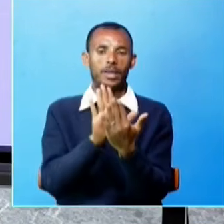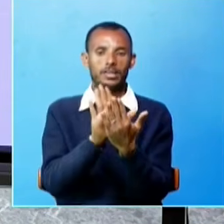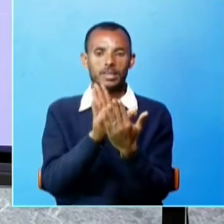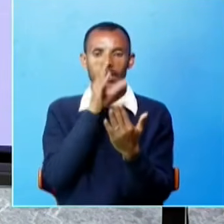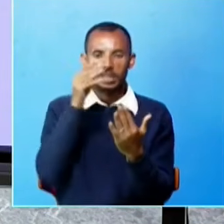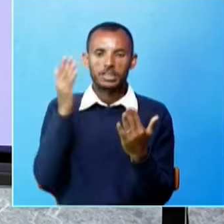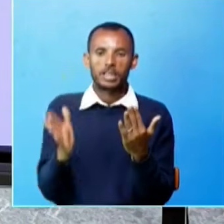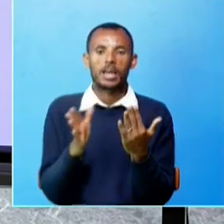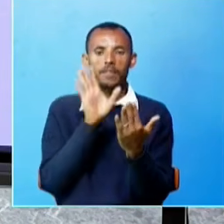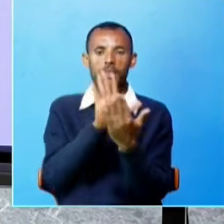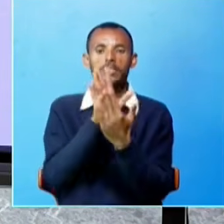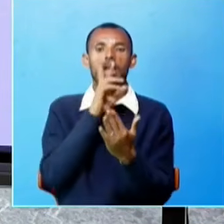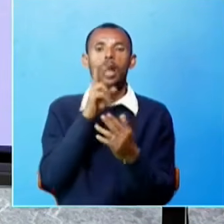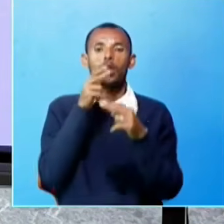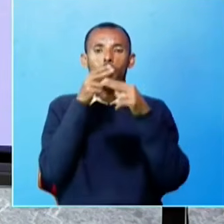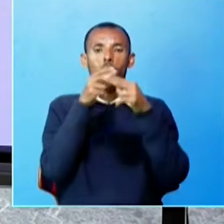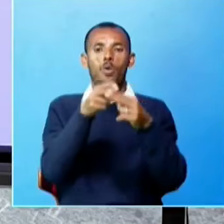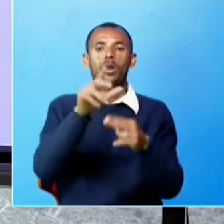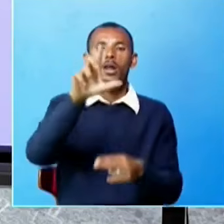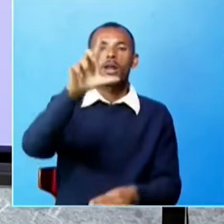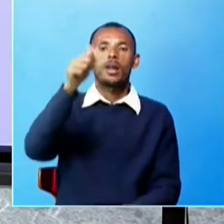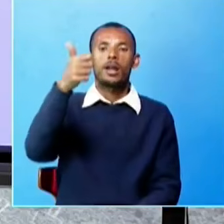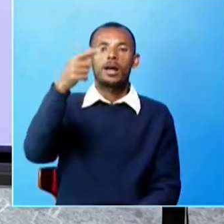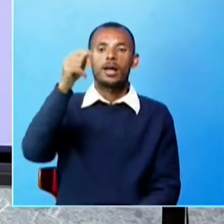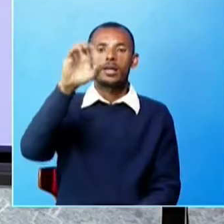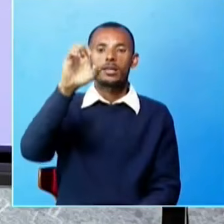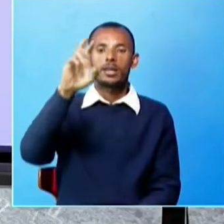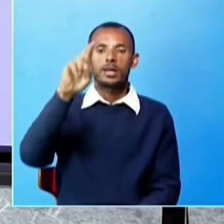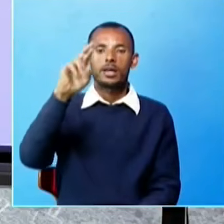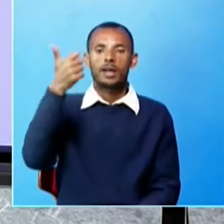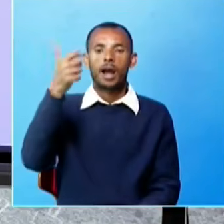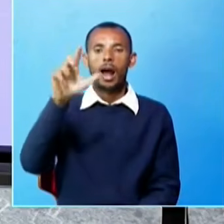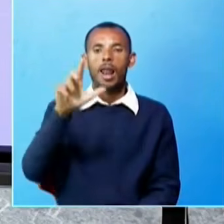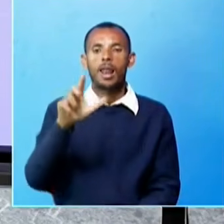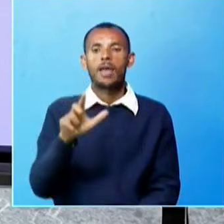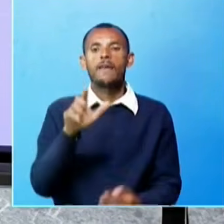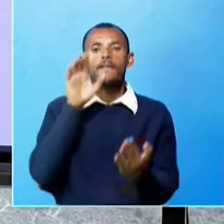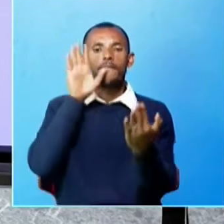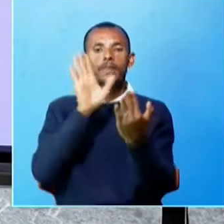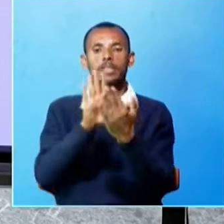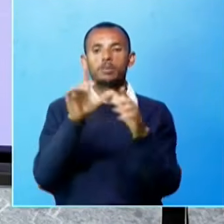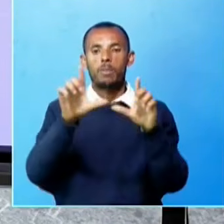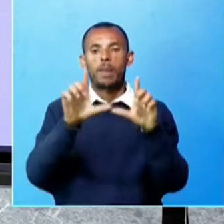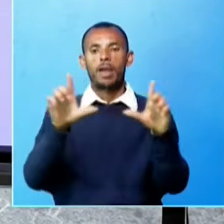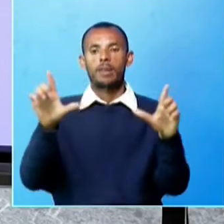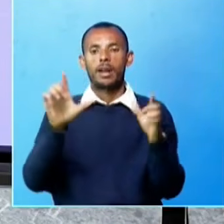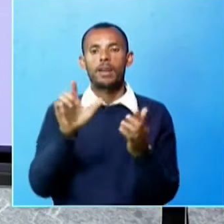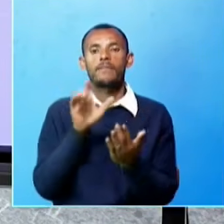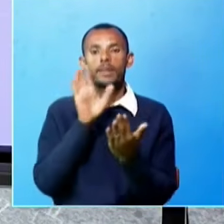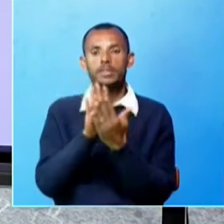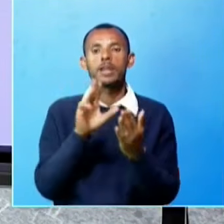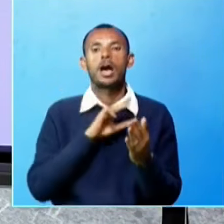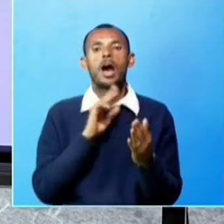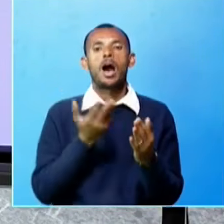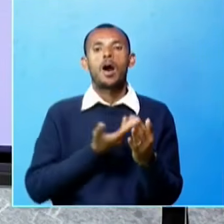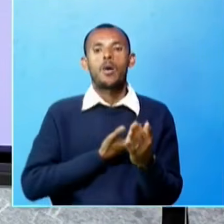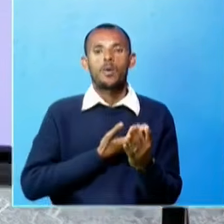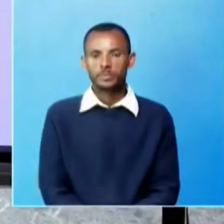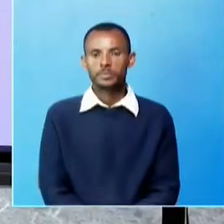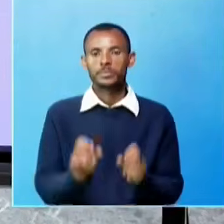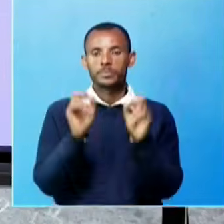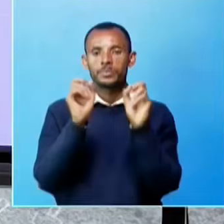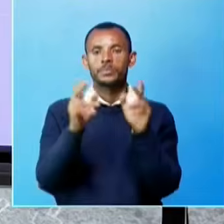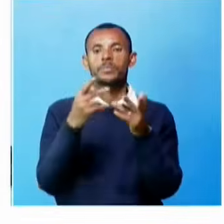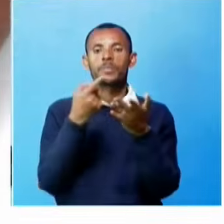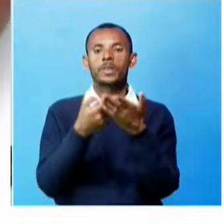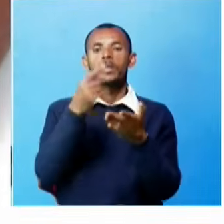side faces are called lateral faces. Okay, so our lateral faces are 4.